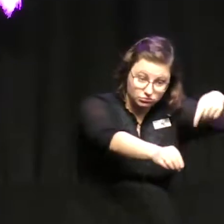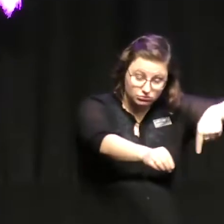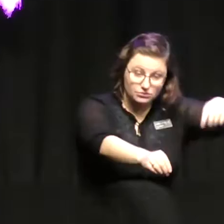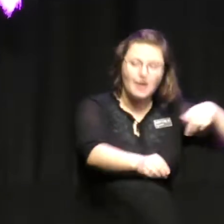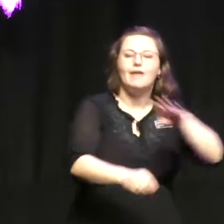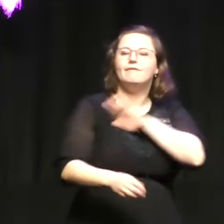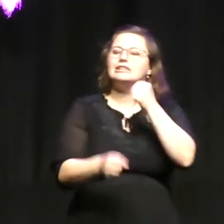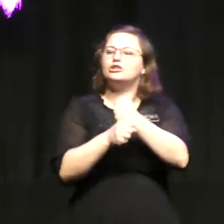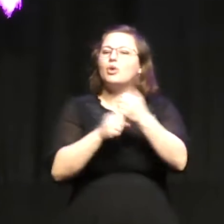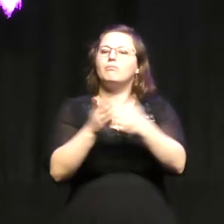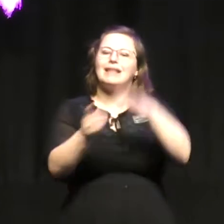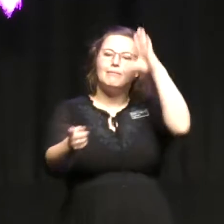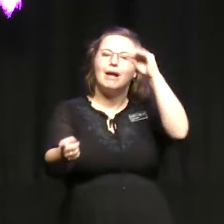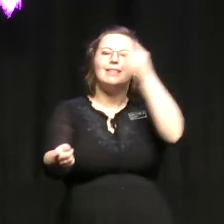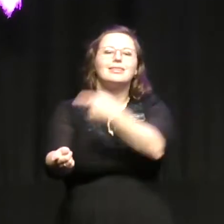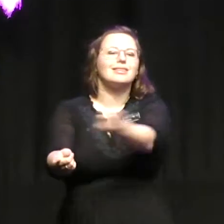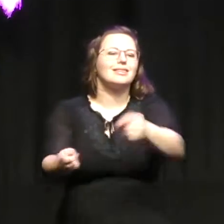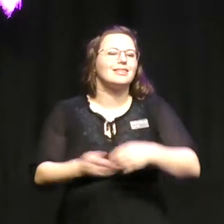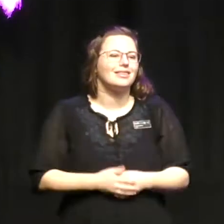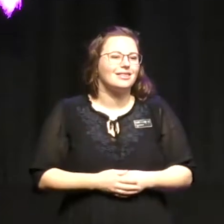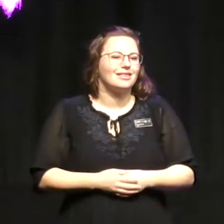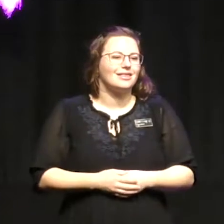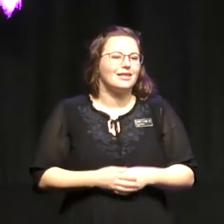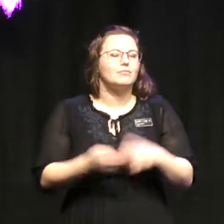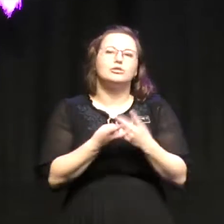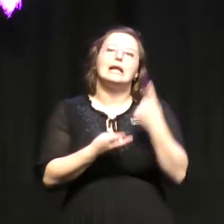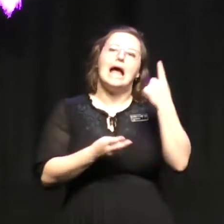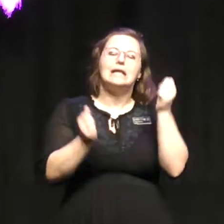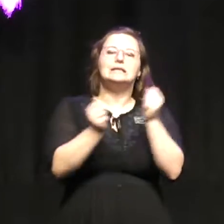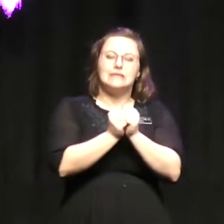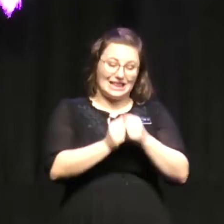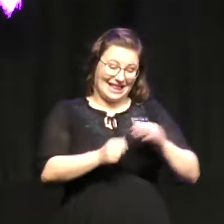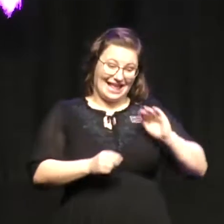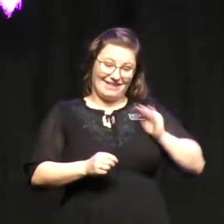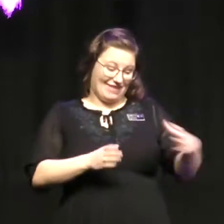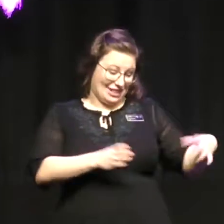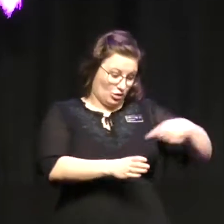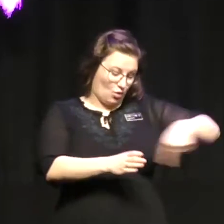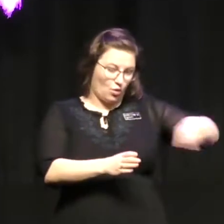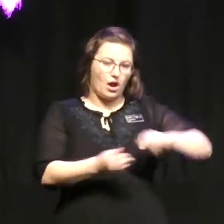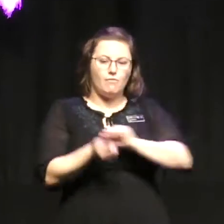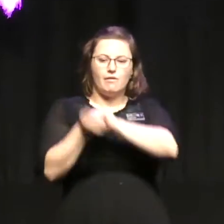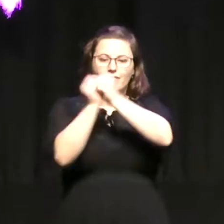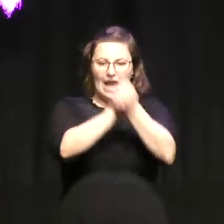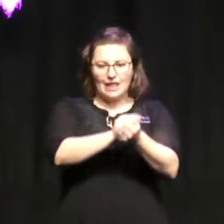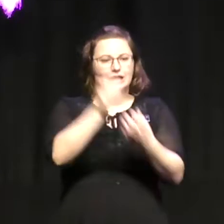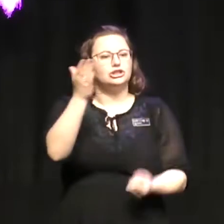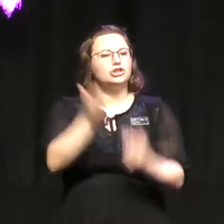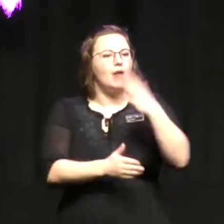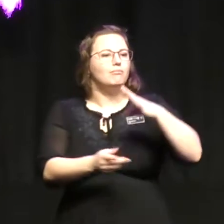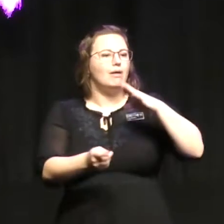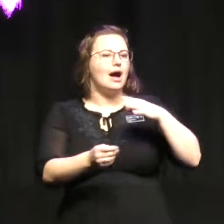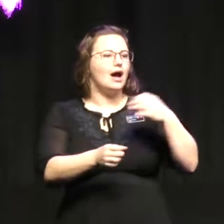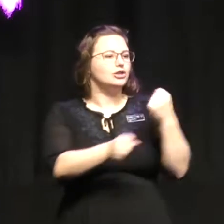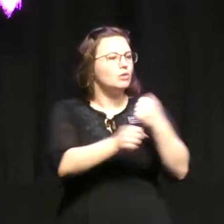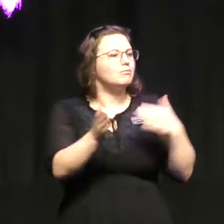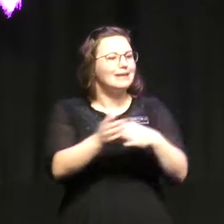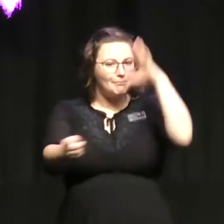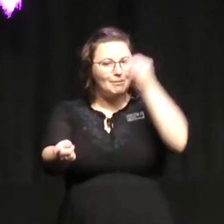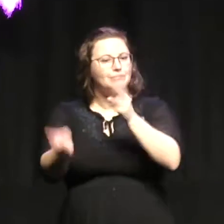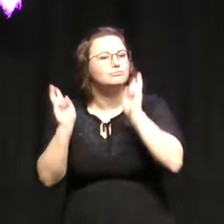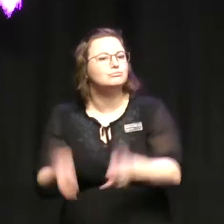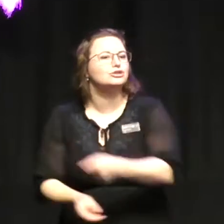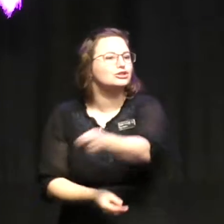there's work for the men. So, in a way, the women were changing and bringing about work for the men in the